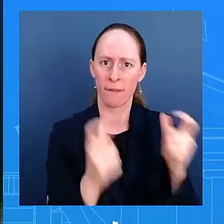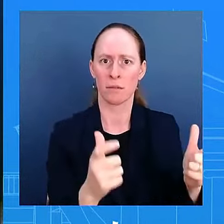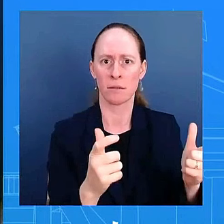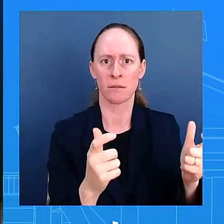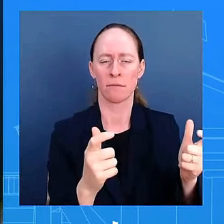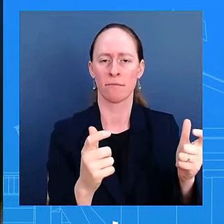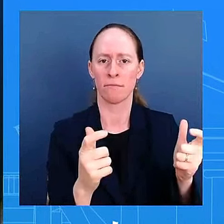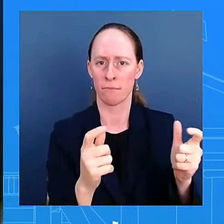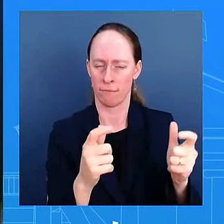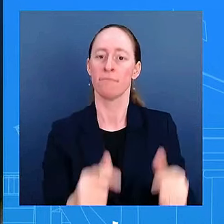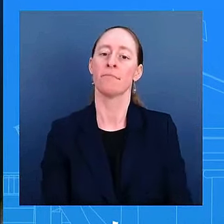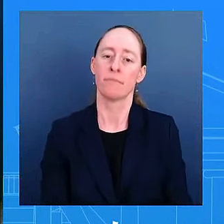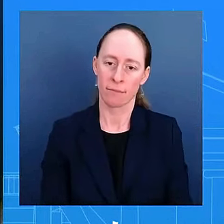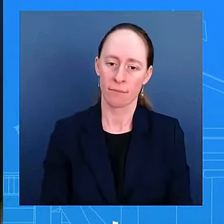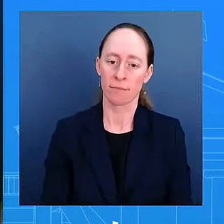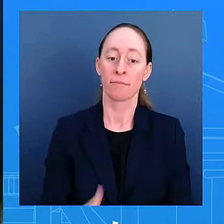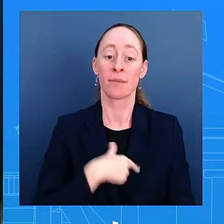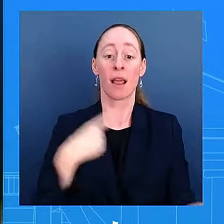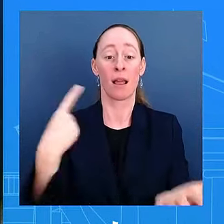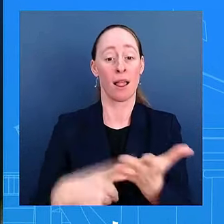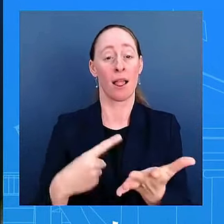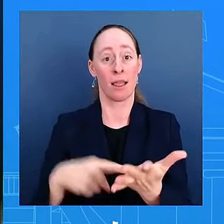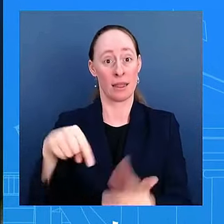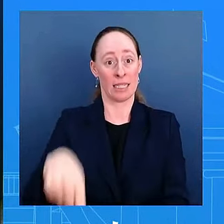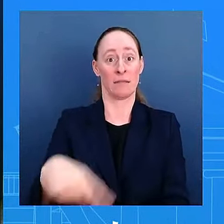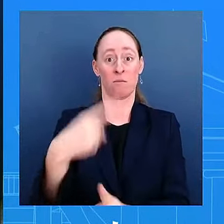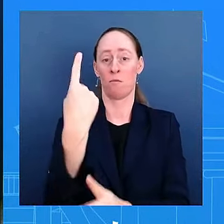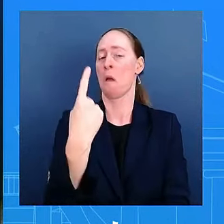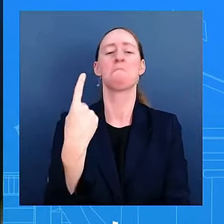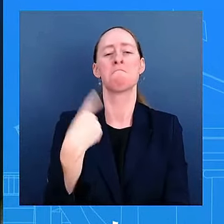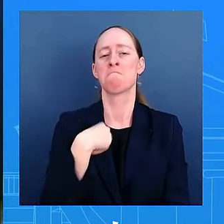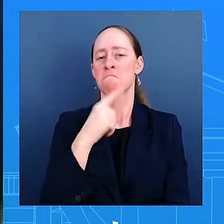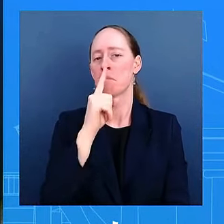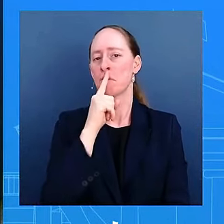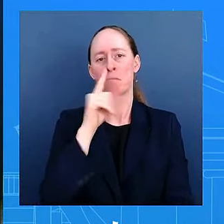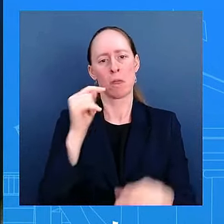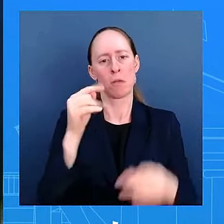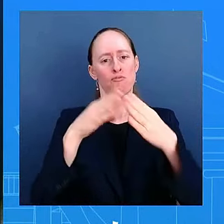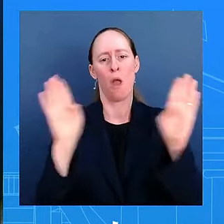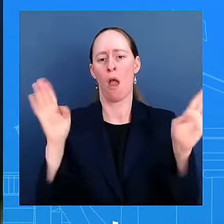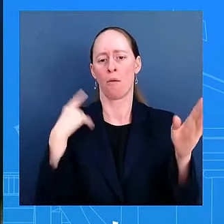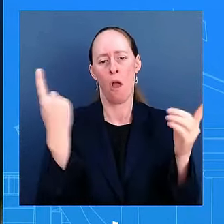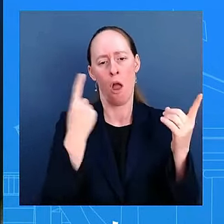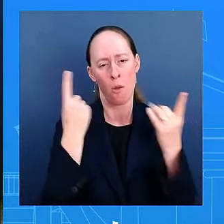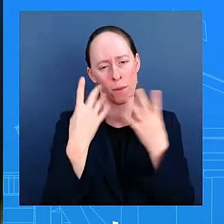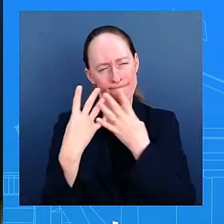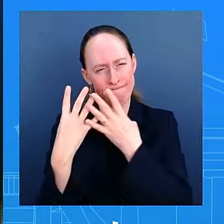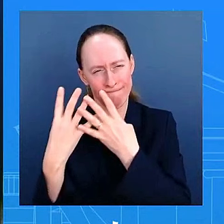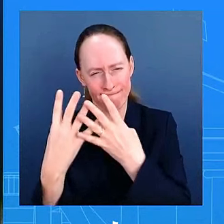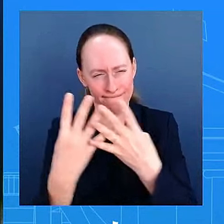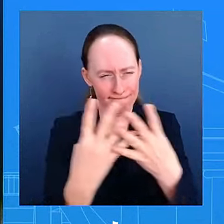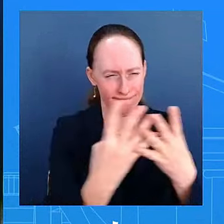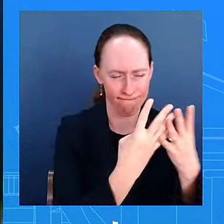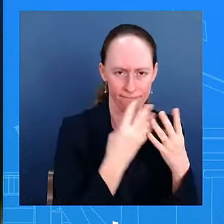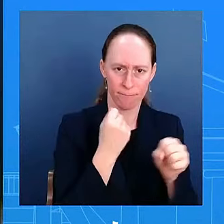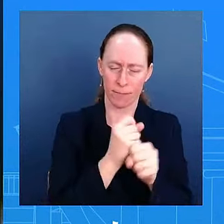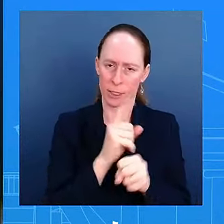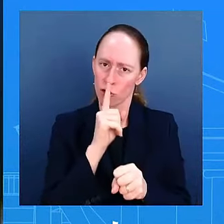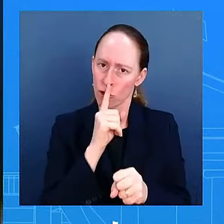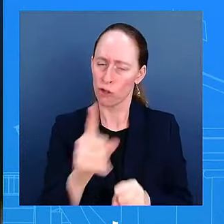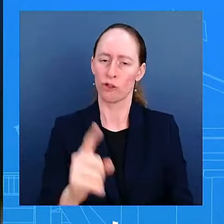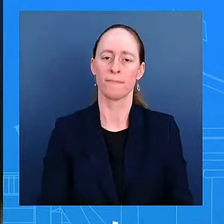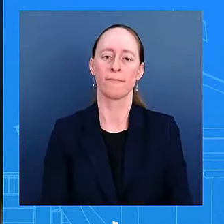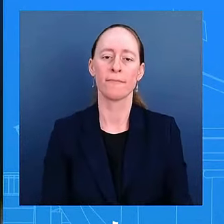not going to speak to this particular case, but I can speak more broadly, and that's the actions that we normally take. That's how we move forward. And the president has always been